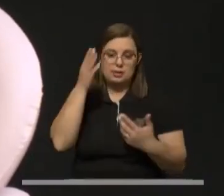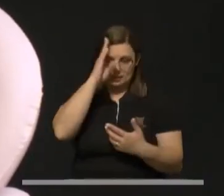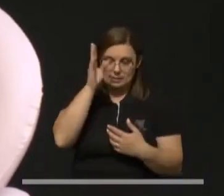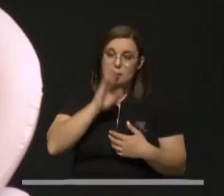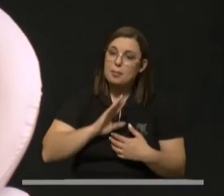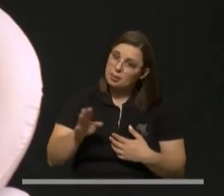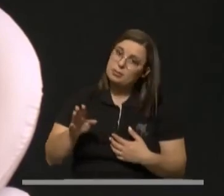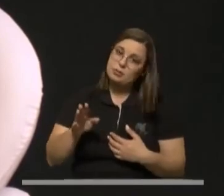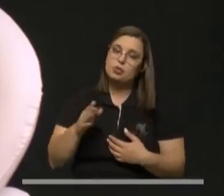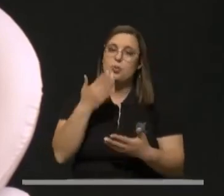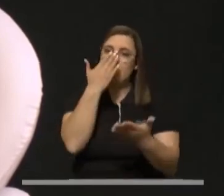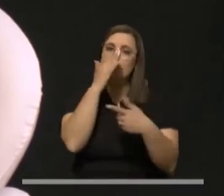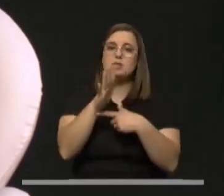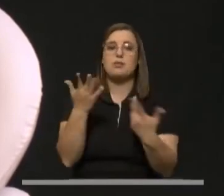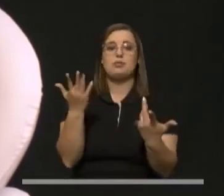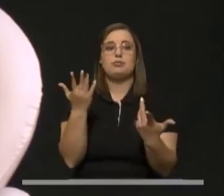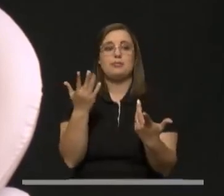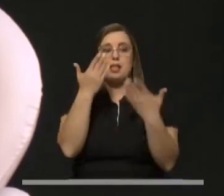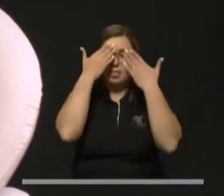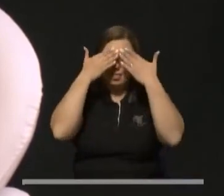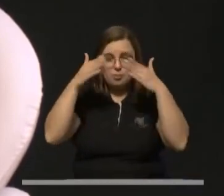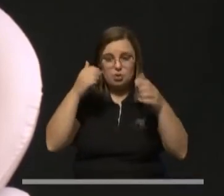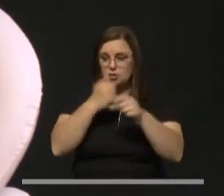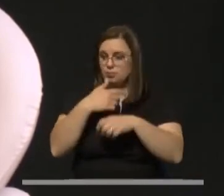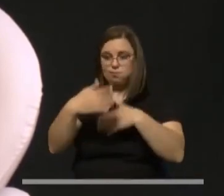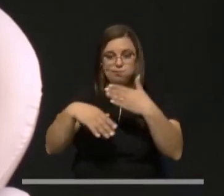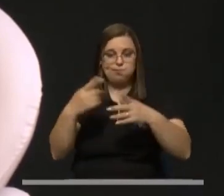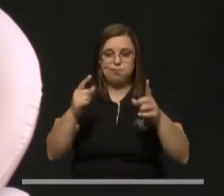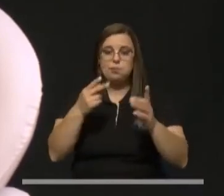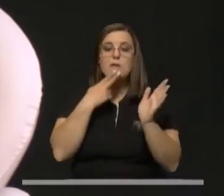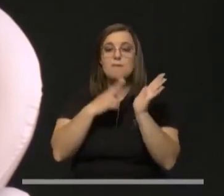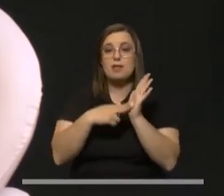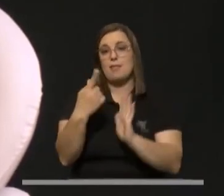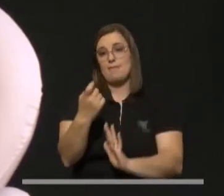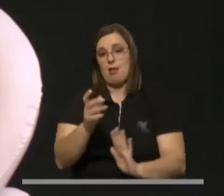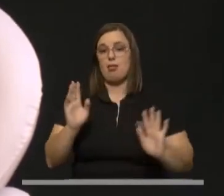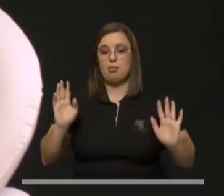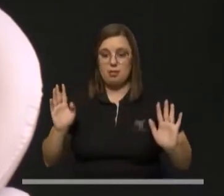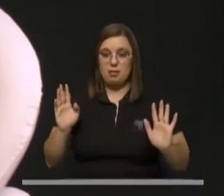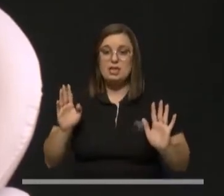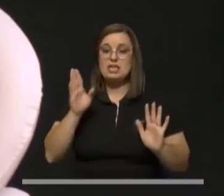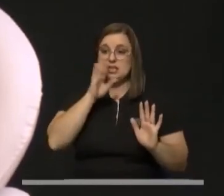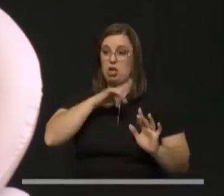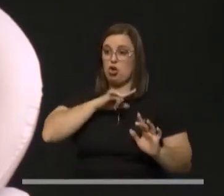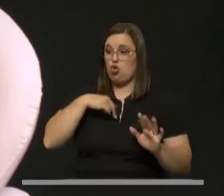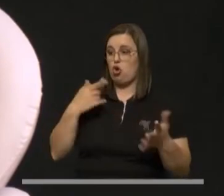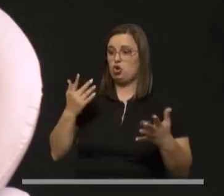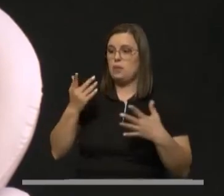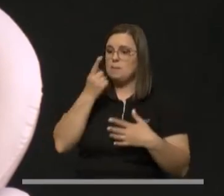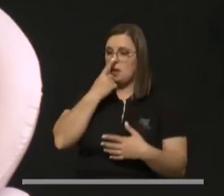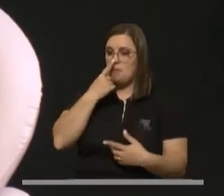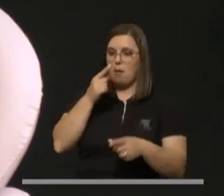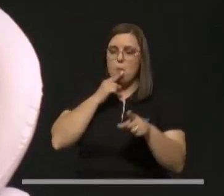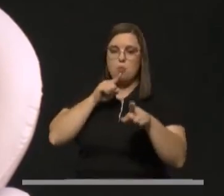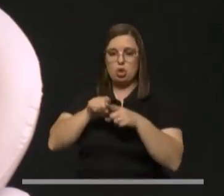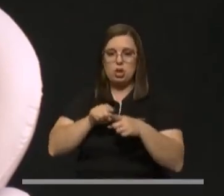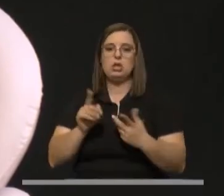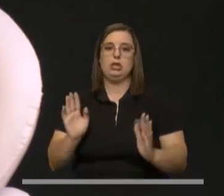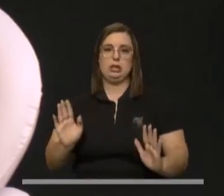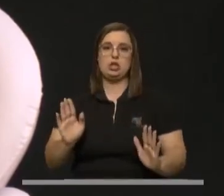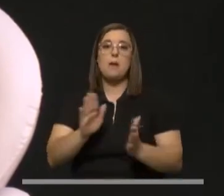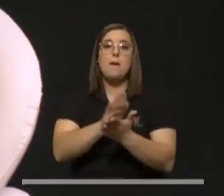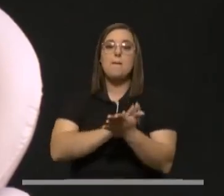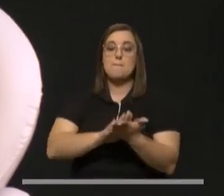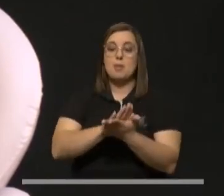We know that democracy doesn't work without truth. The democracy that